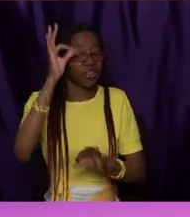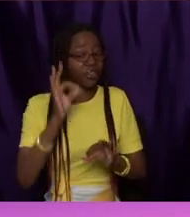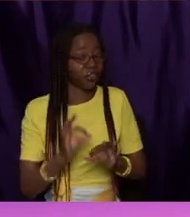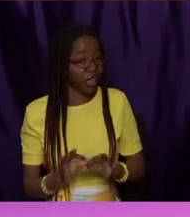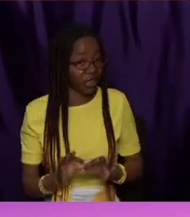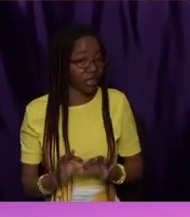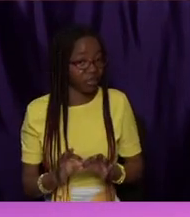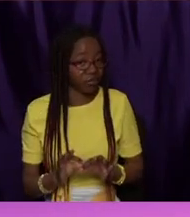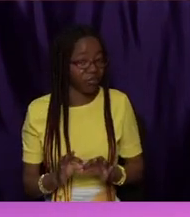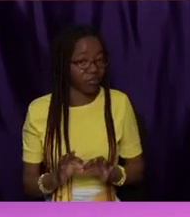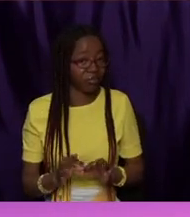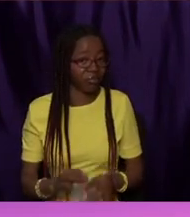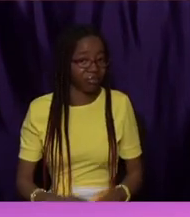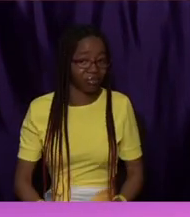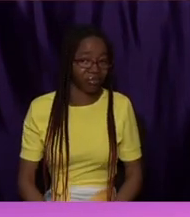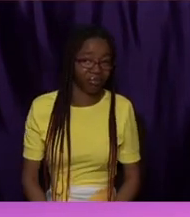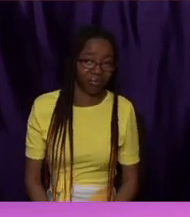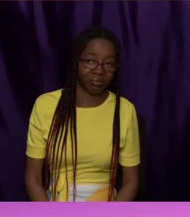faith.